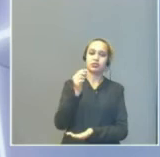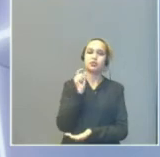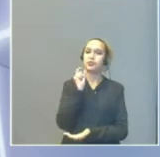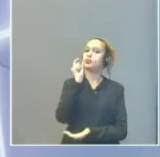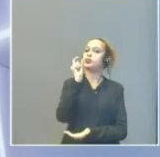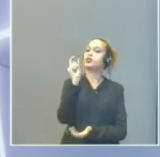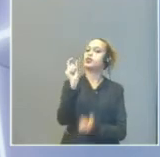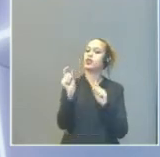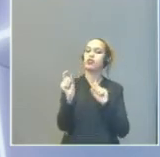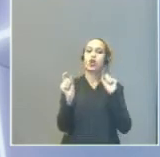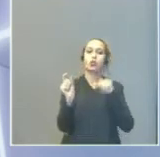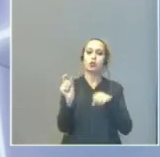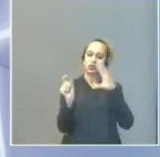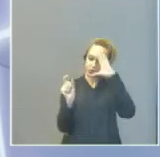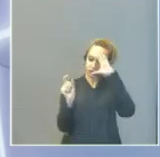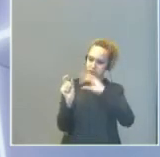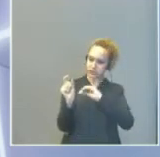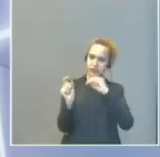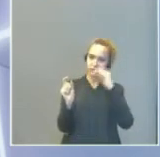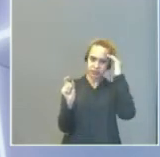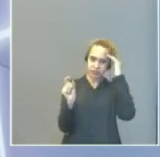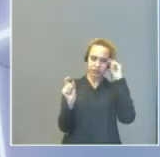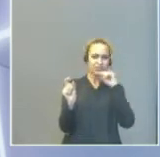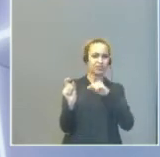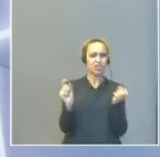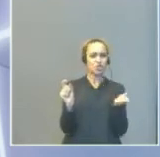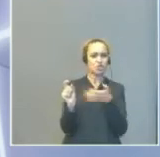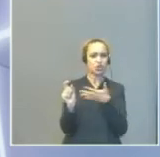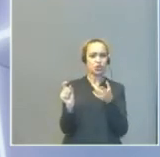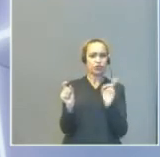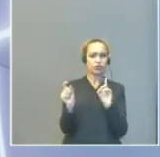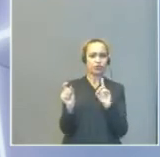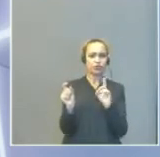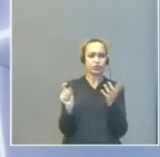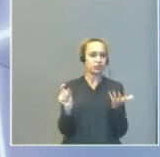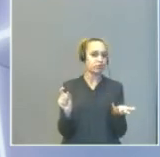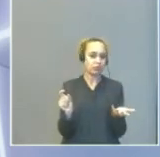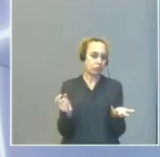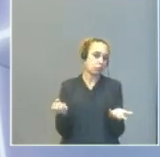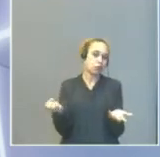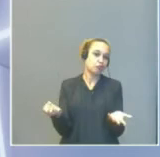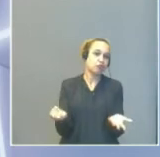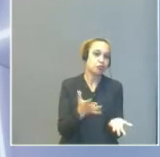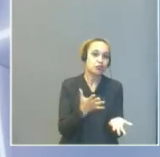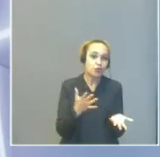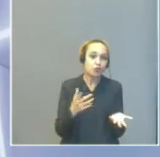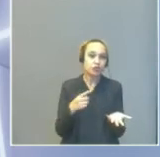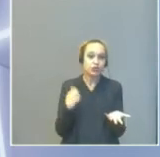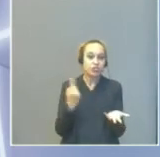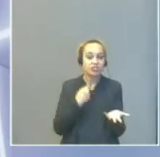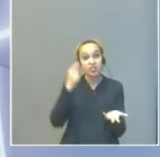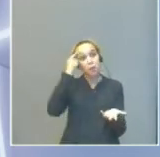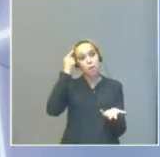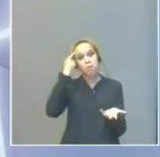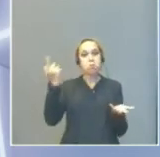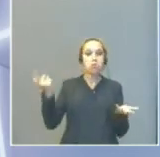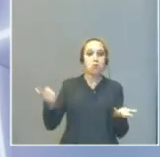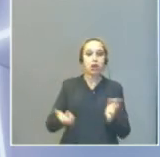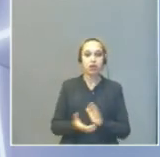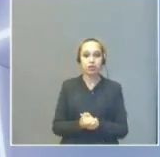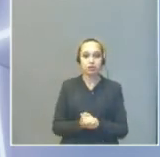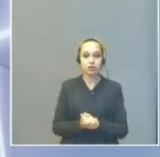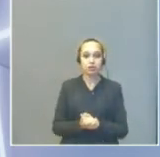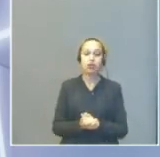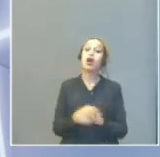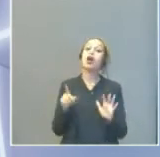it isn't new after all. It isn't as novel as we think it is. The question then is